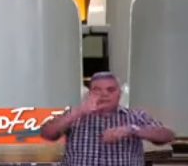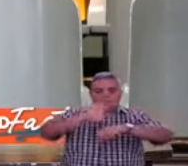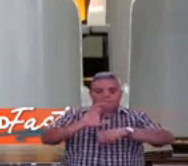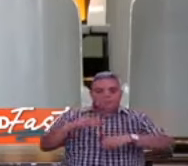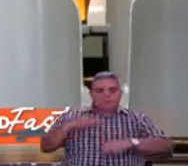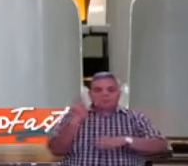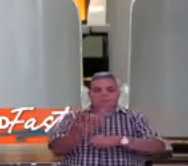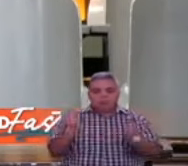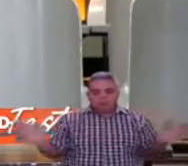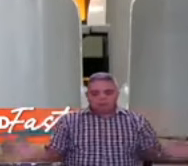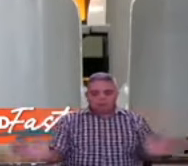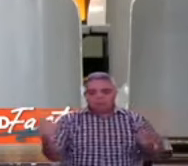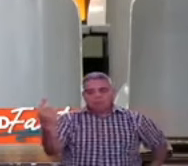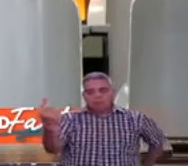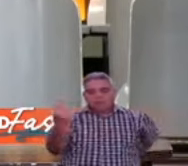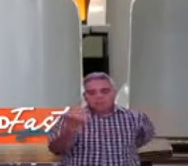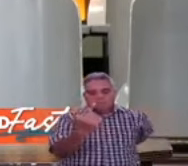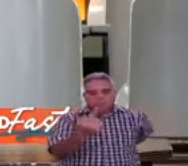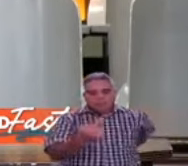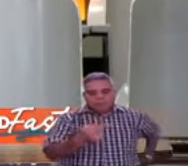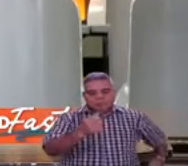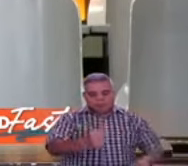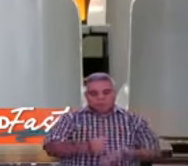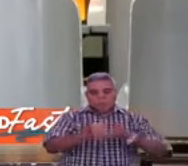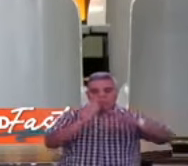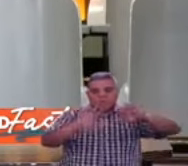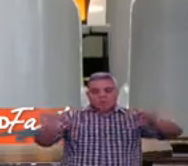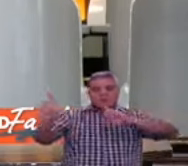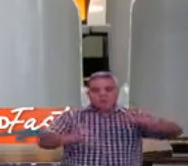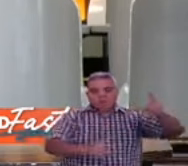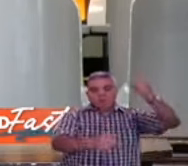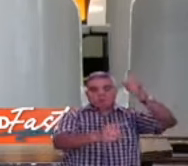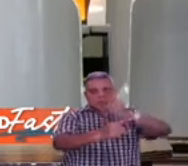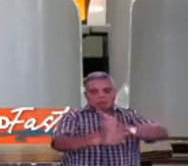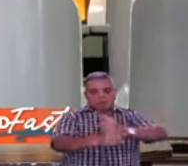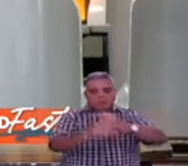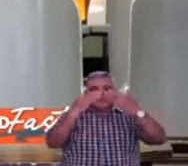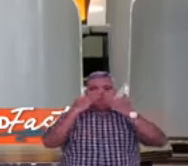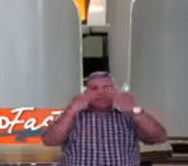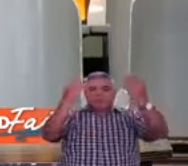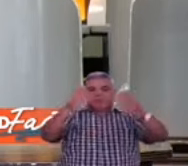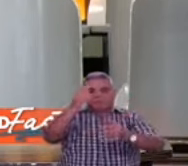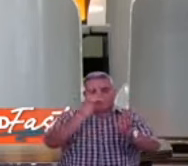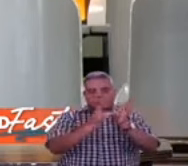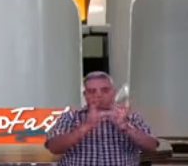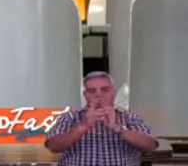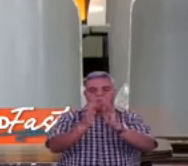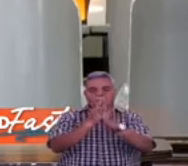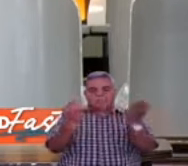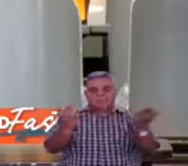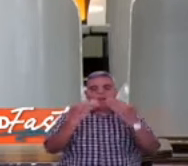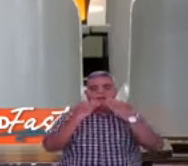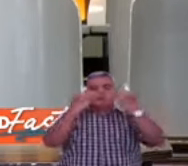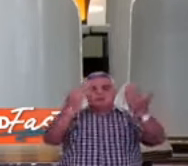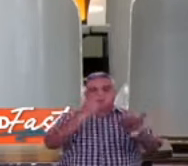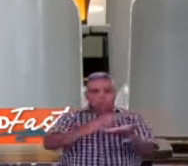that we will encourage one another to help our children do right. Thank you for your word. Thank you for the Holy